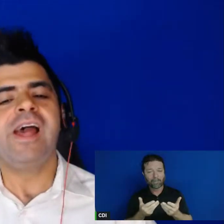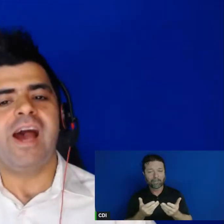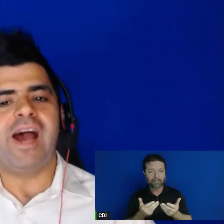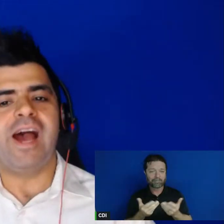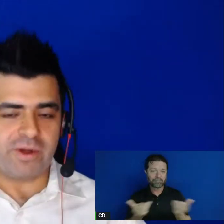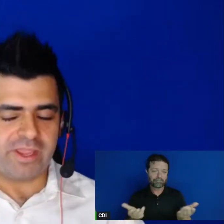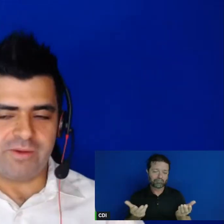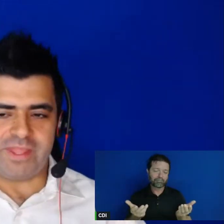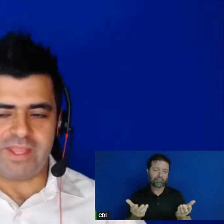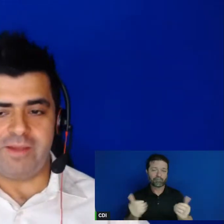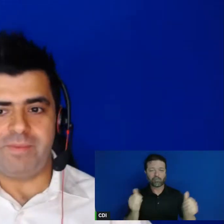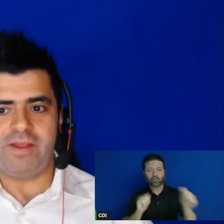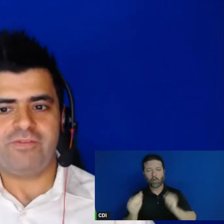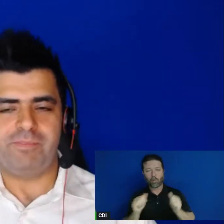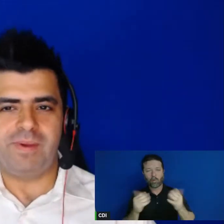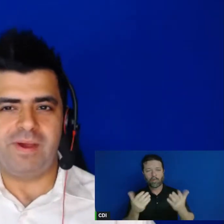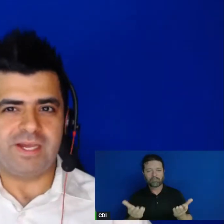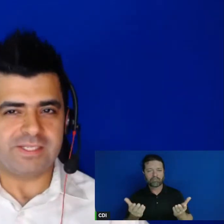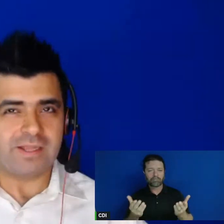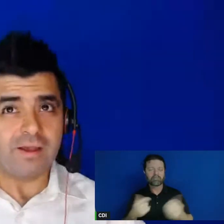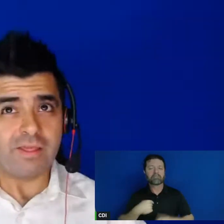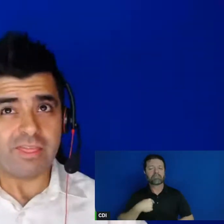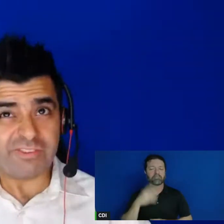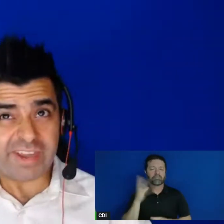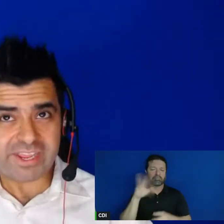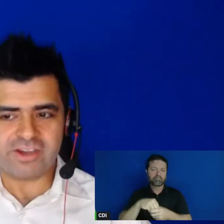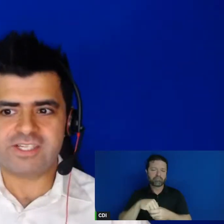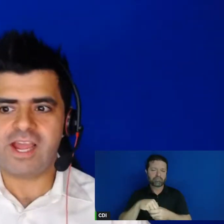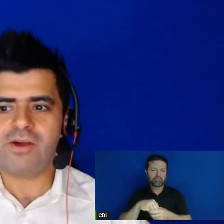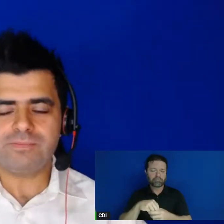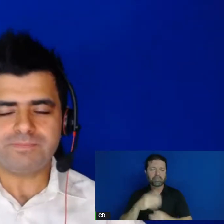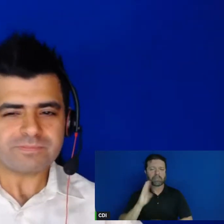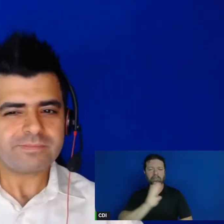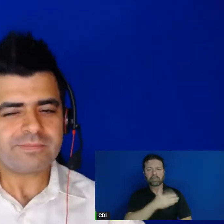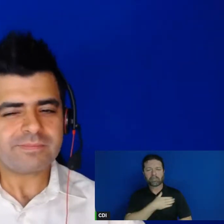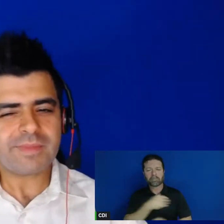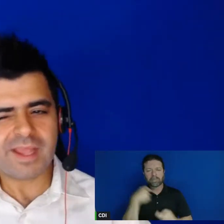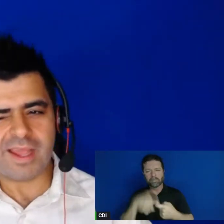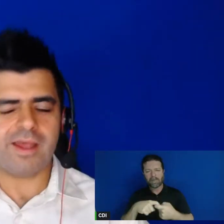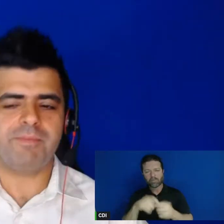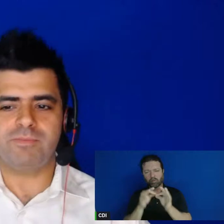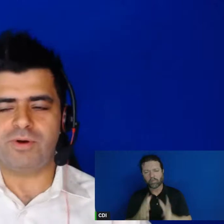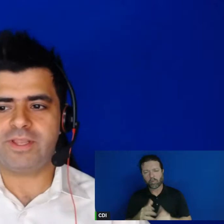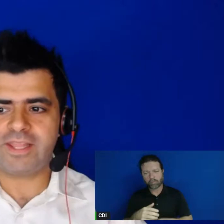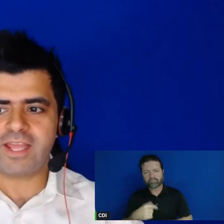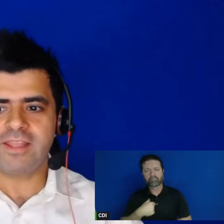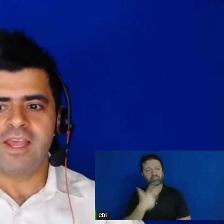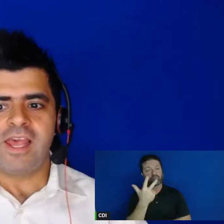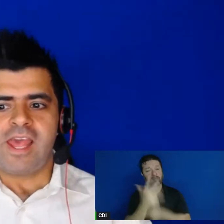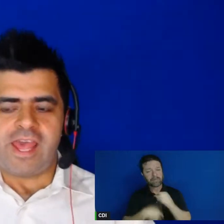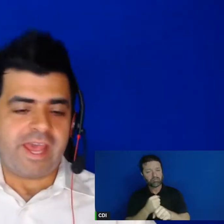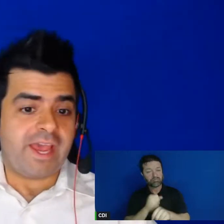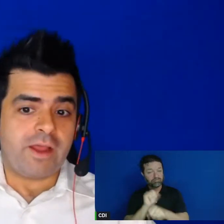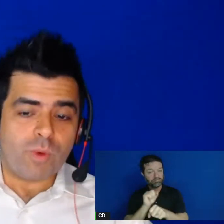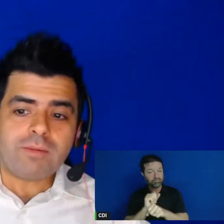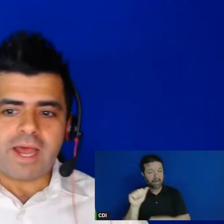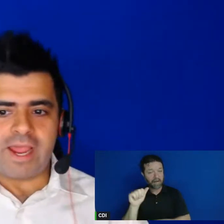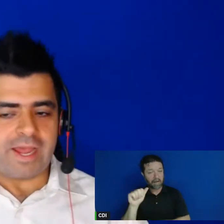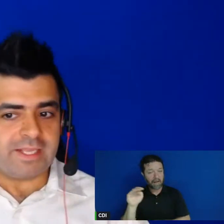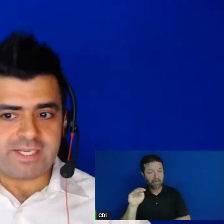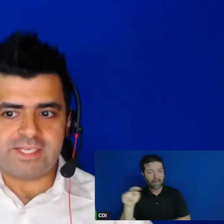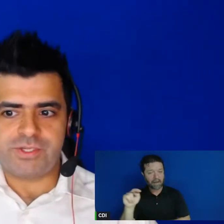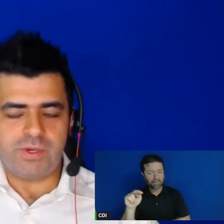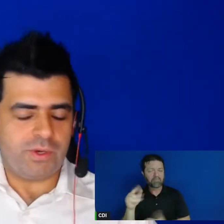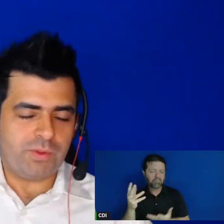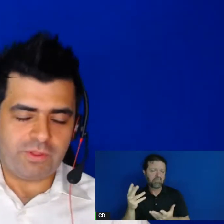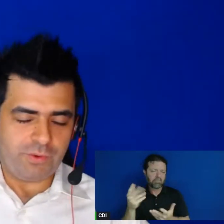Spanish interpreting team here. I've been working with AMN for the past 3 years now, a bit more than that. And well,